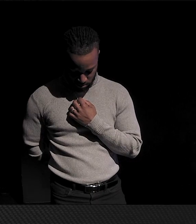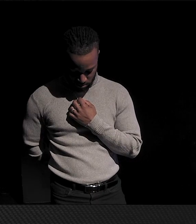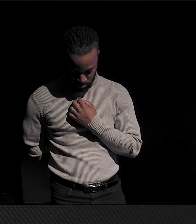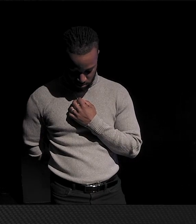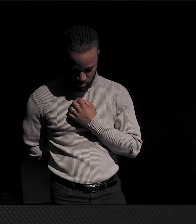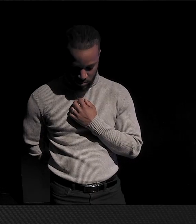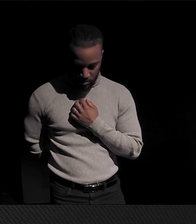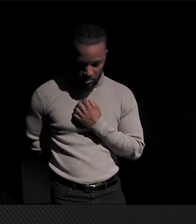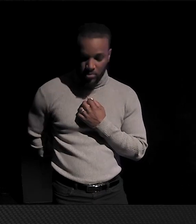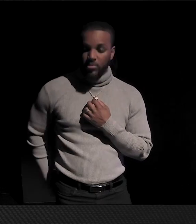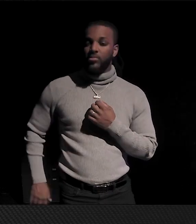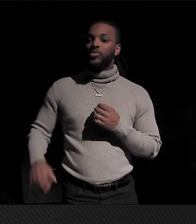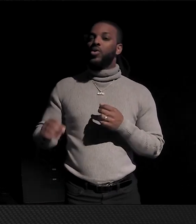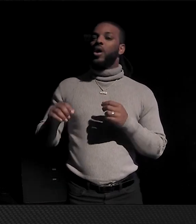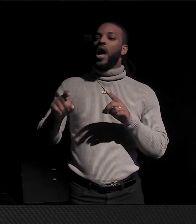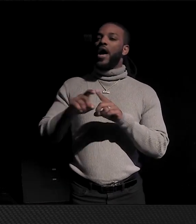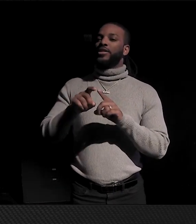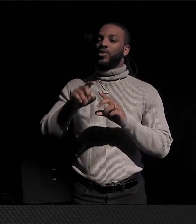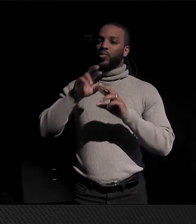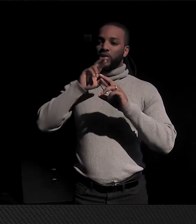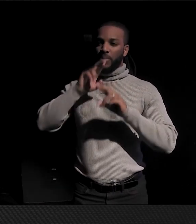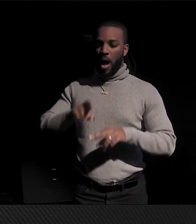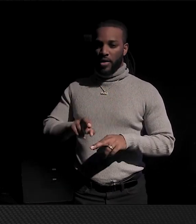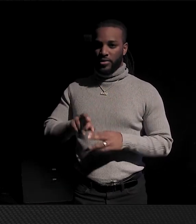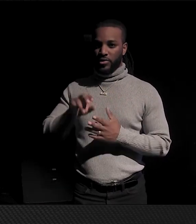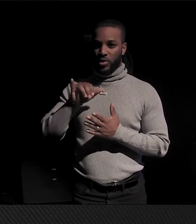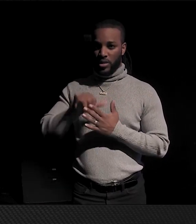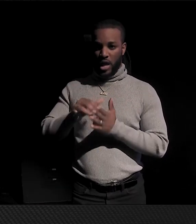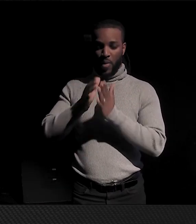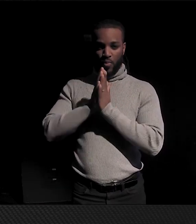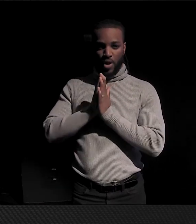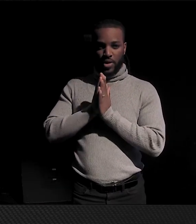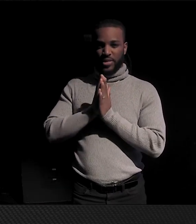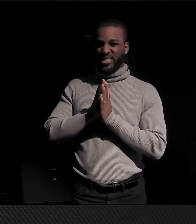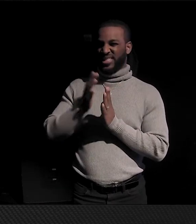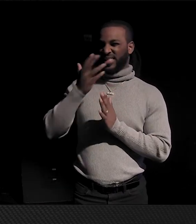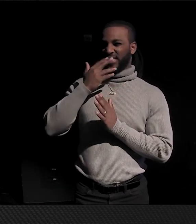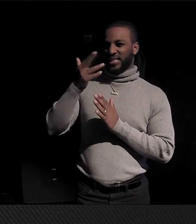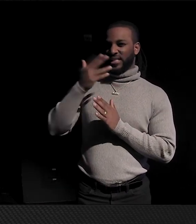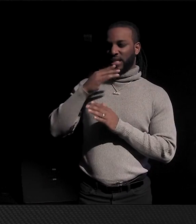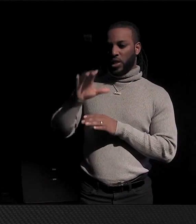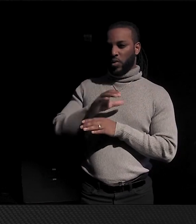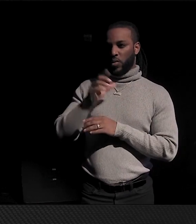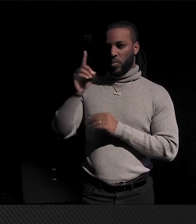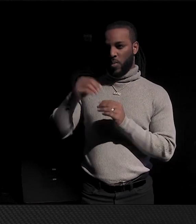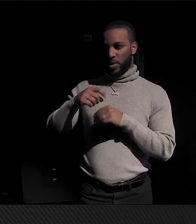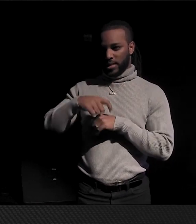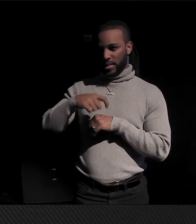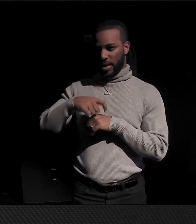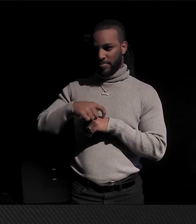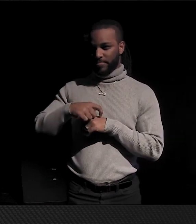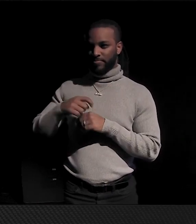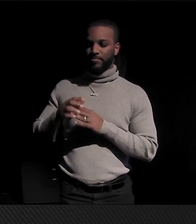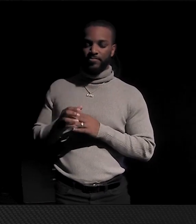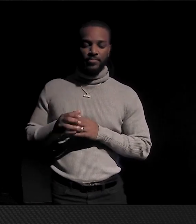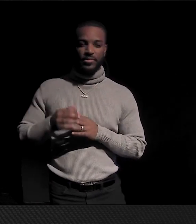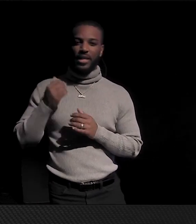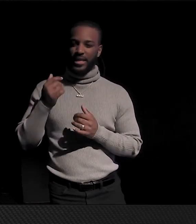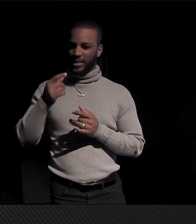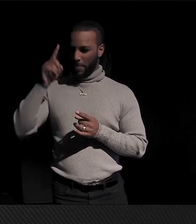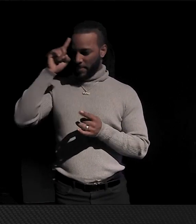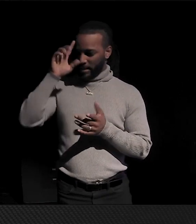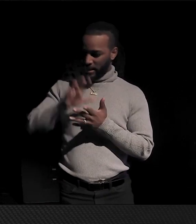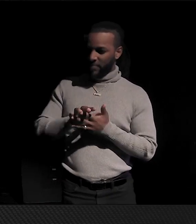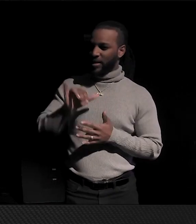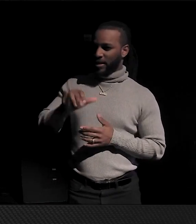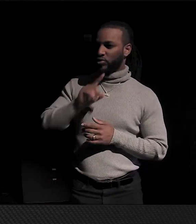So just as a response to that prayer, let's just sing that chorus one more time. Our Father in heaven, let's just believe that that's